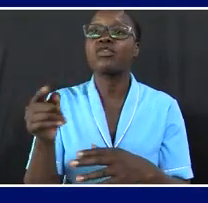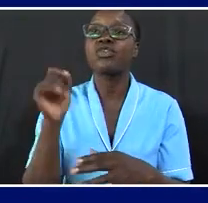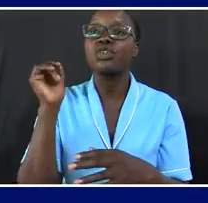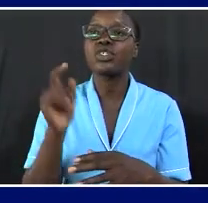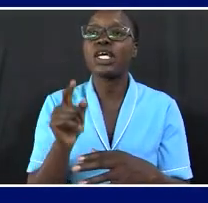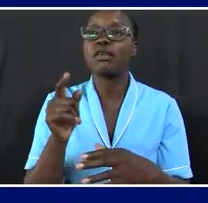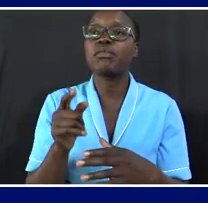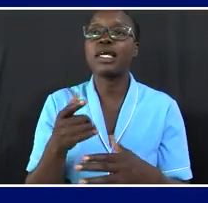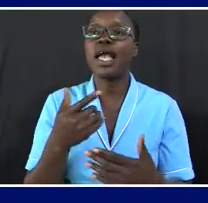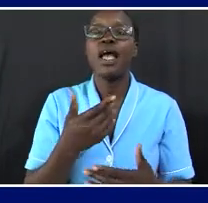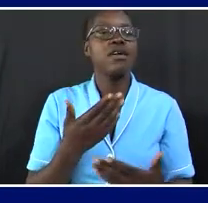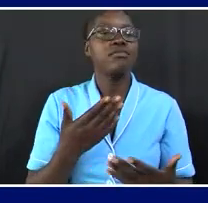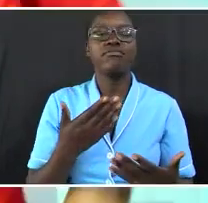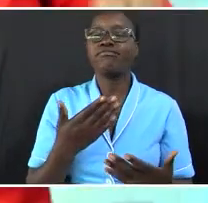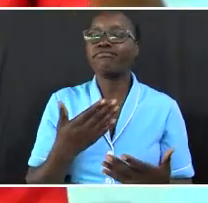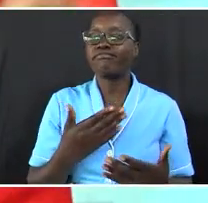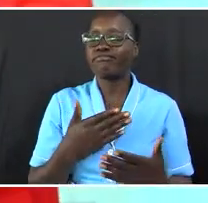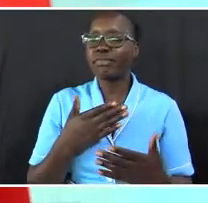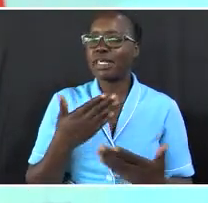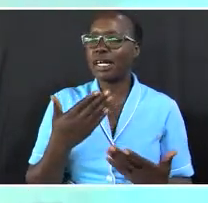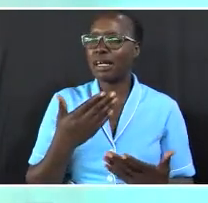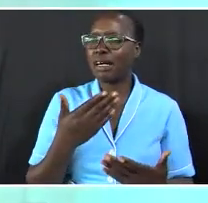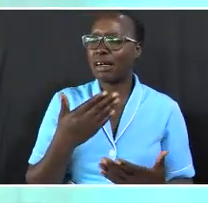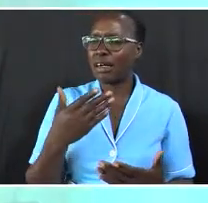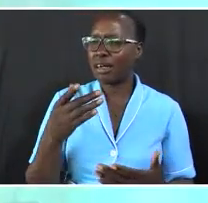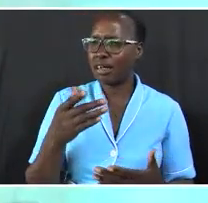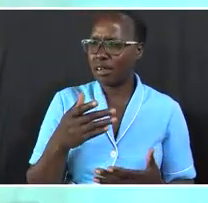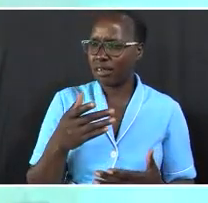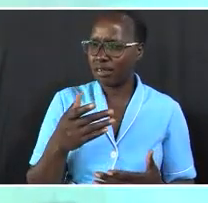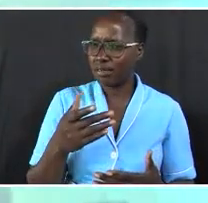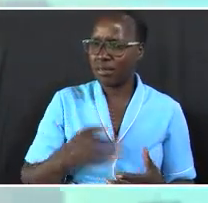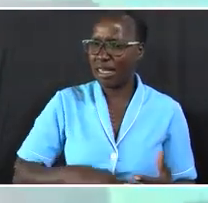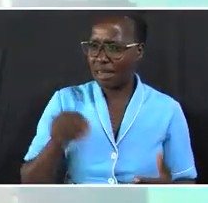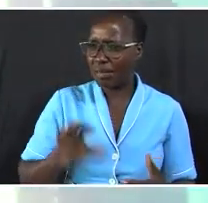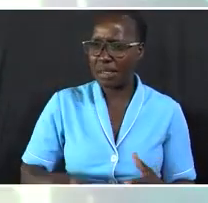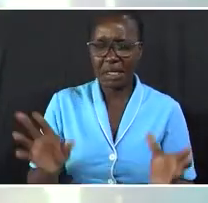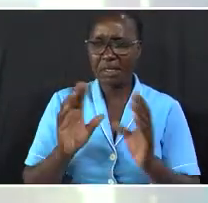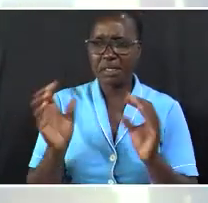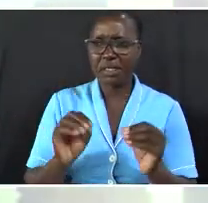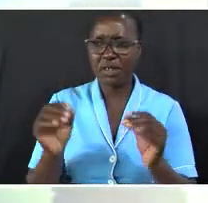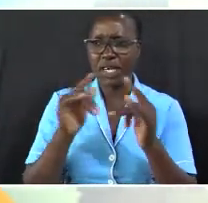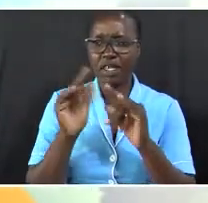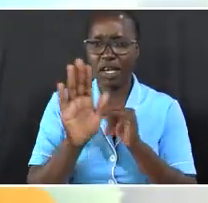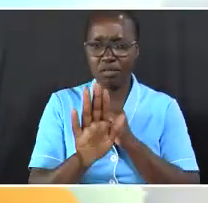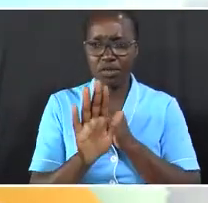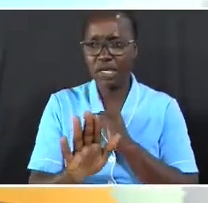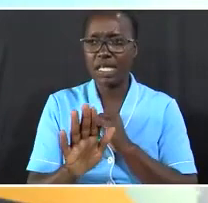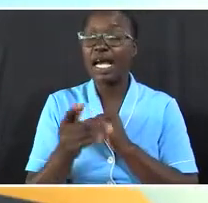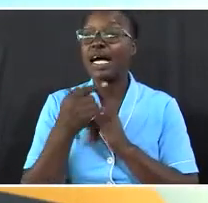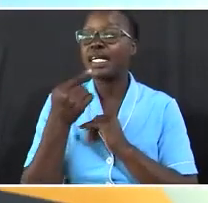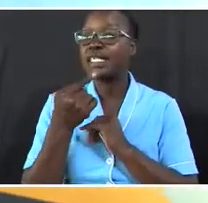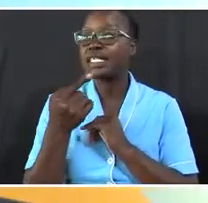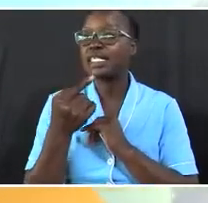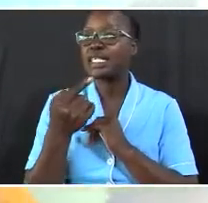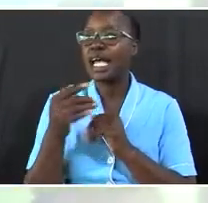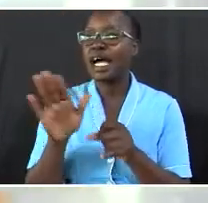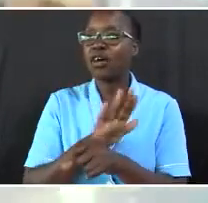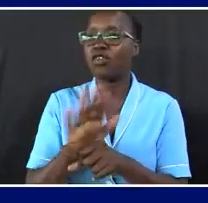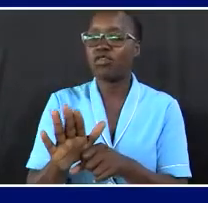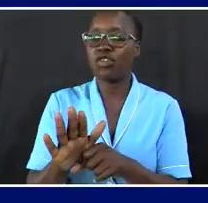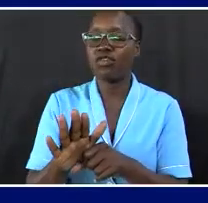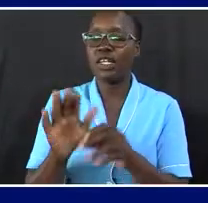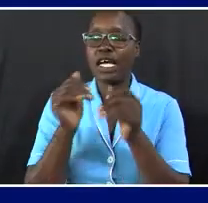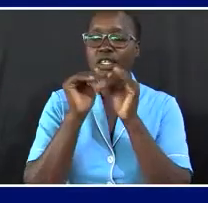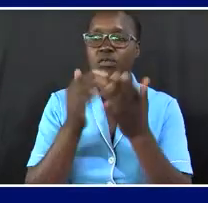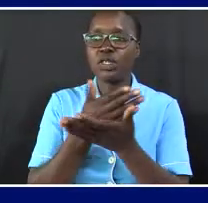be barren in the land. He says, there will be no miscarriages in your camp. And he says, I will fulfill and